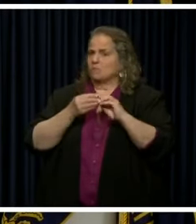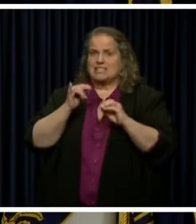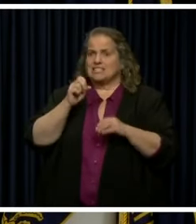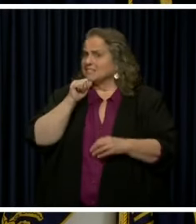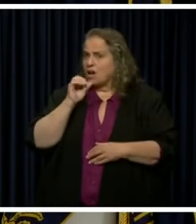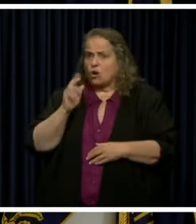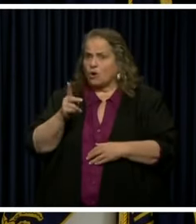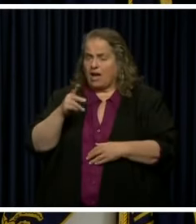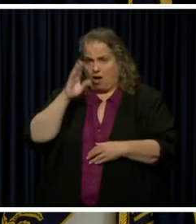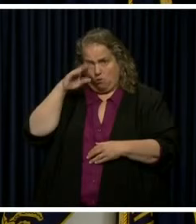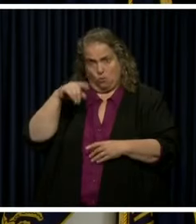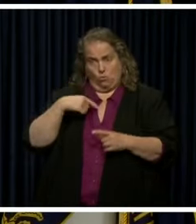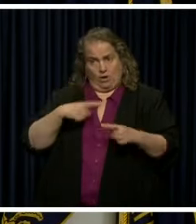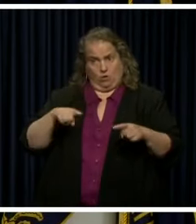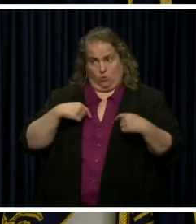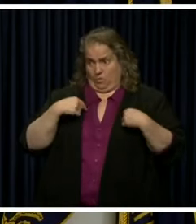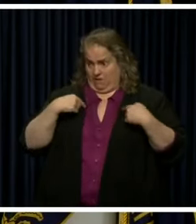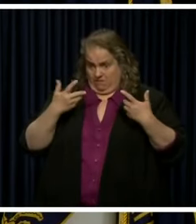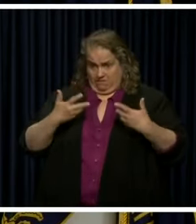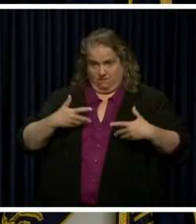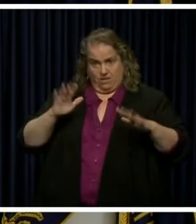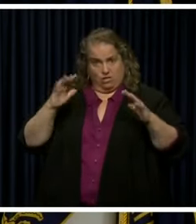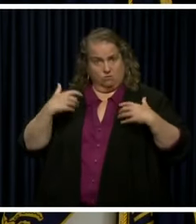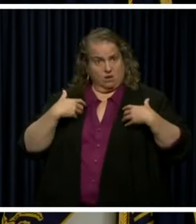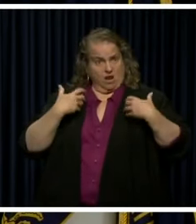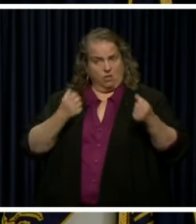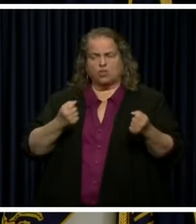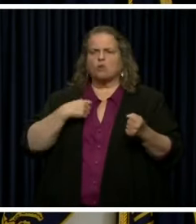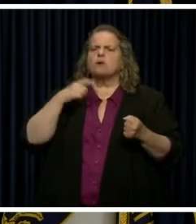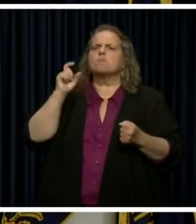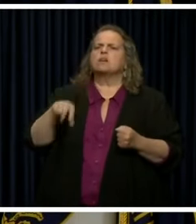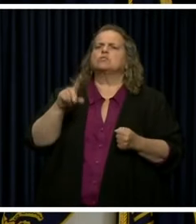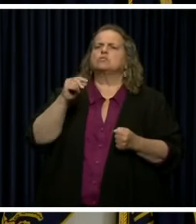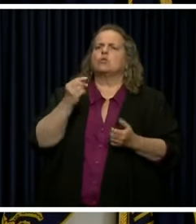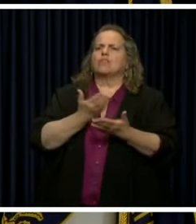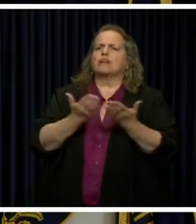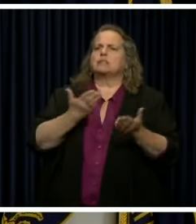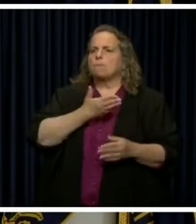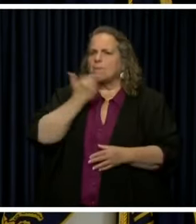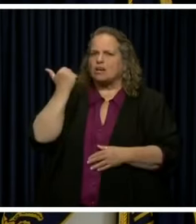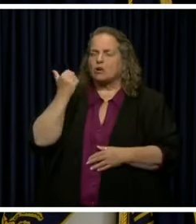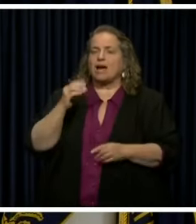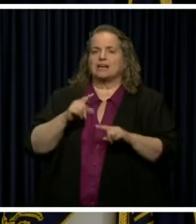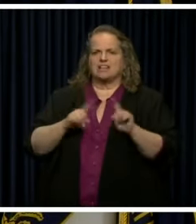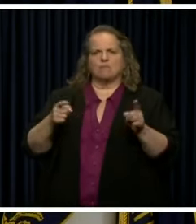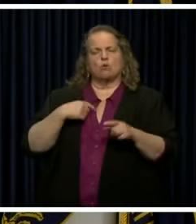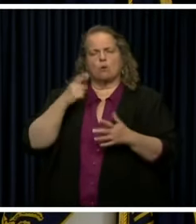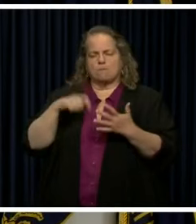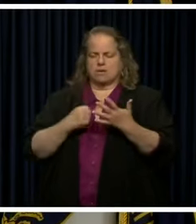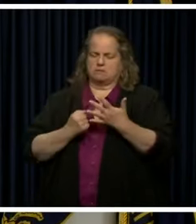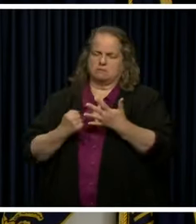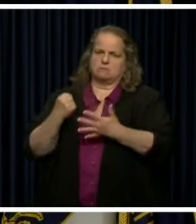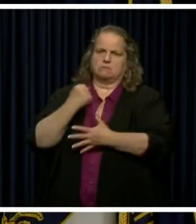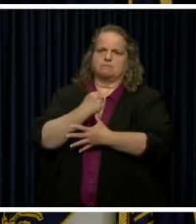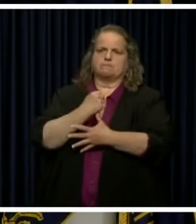out of this that we do a lot of things better and we do a lot of things different, and this one has to be at the top of our list.